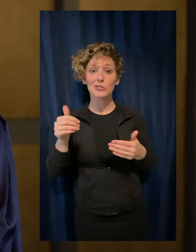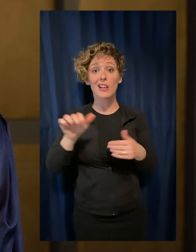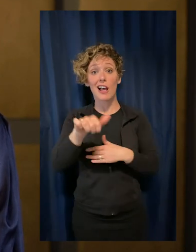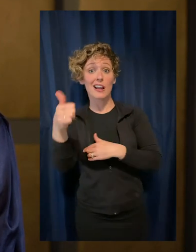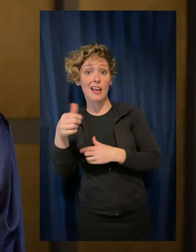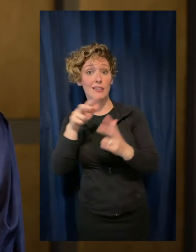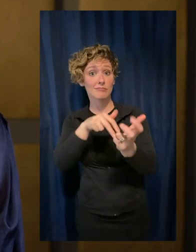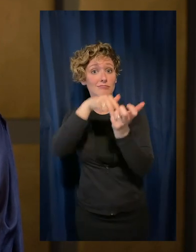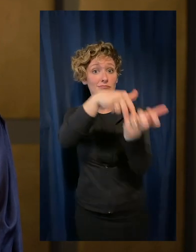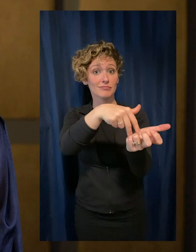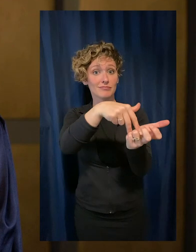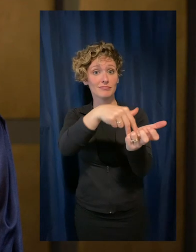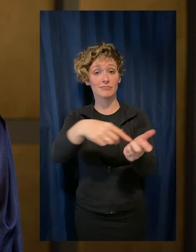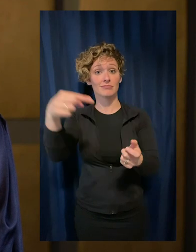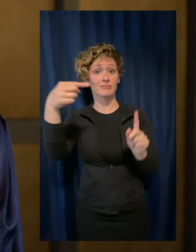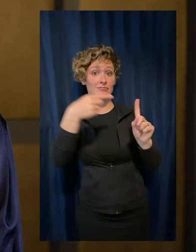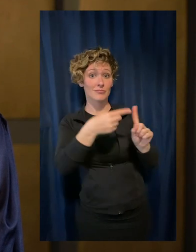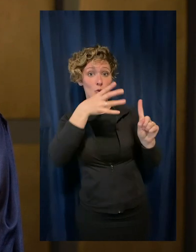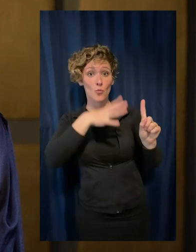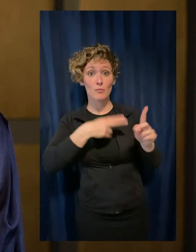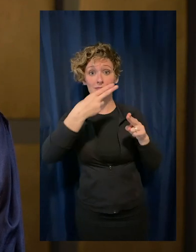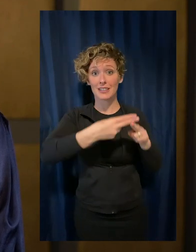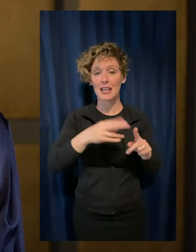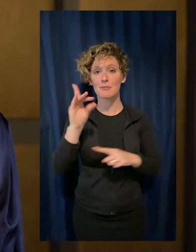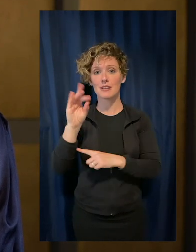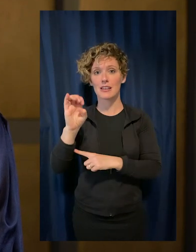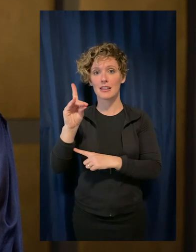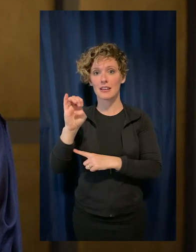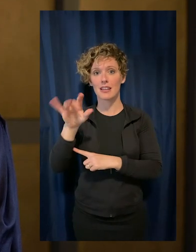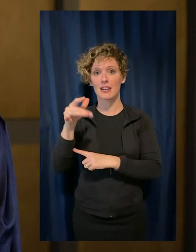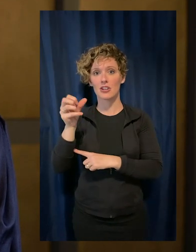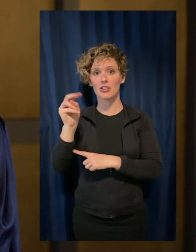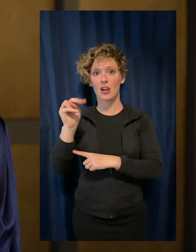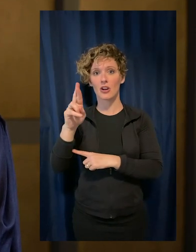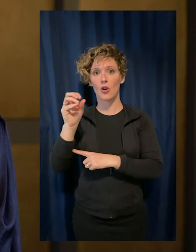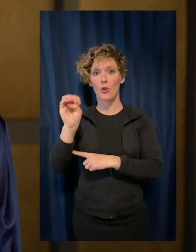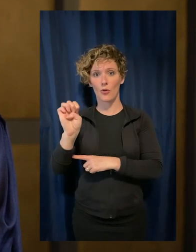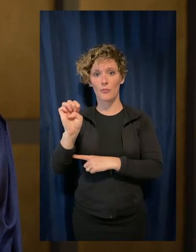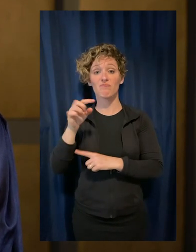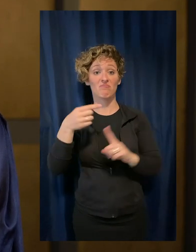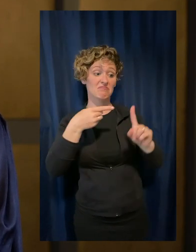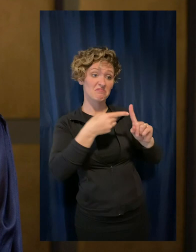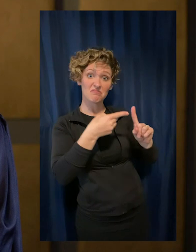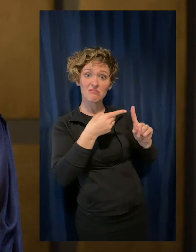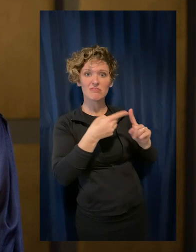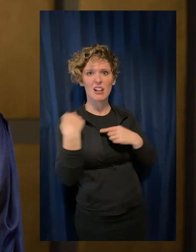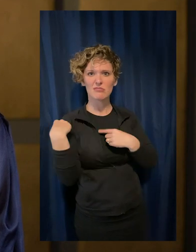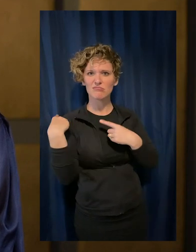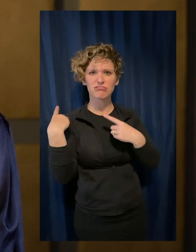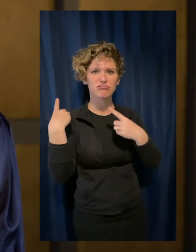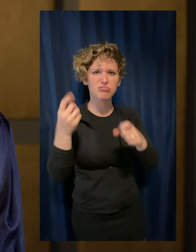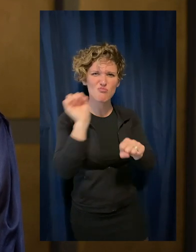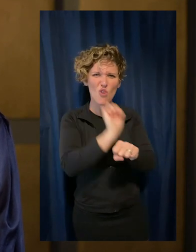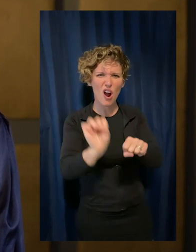Rowe. Dee Dee started off by making her own sled and selecting and building successful teams of sled dogs. This woman has poured